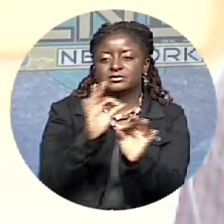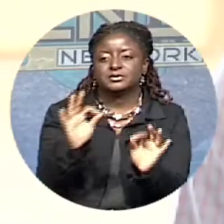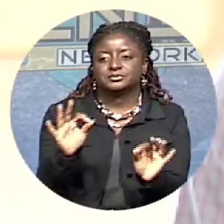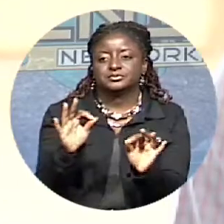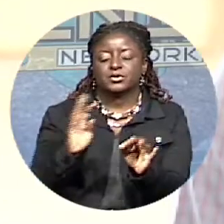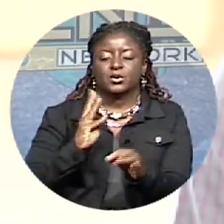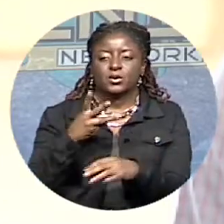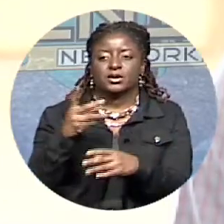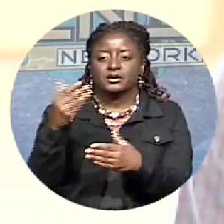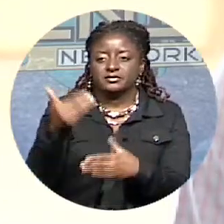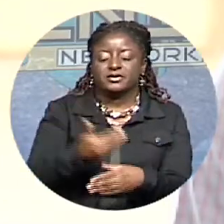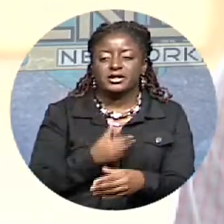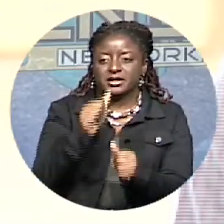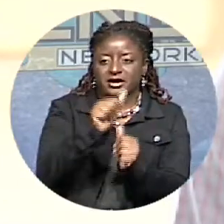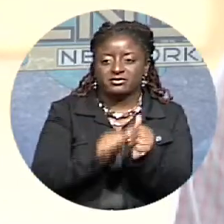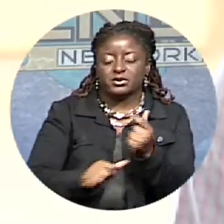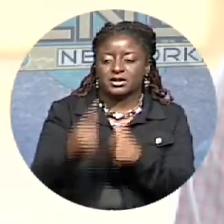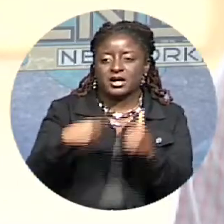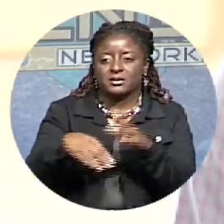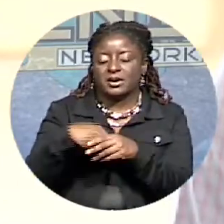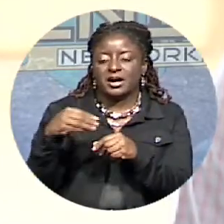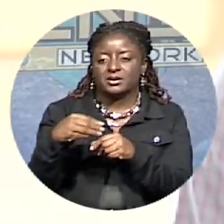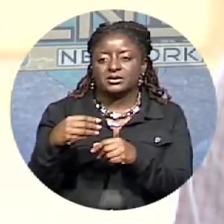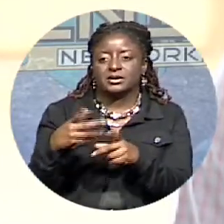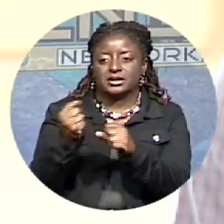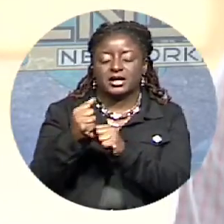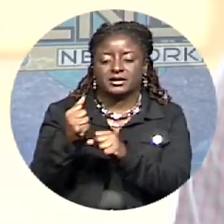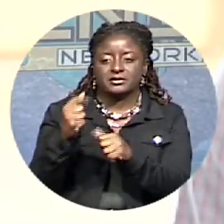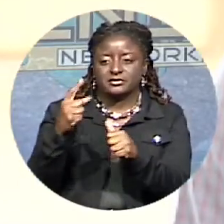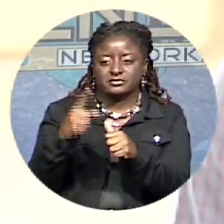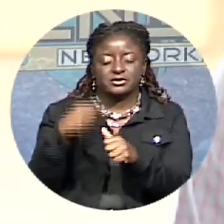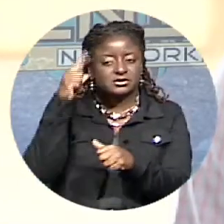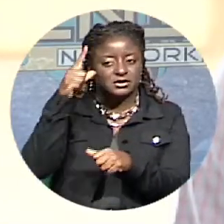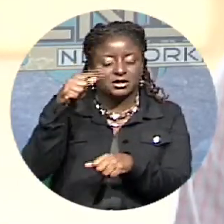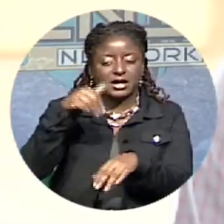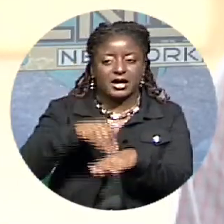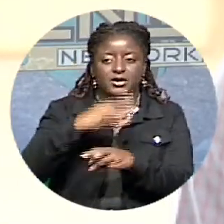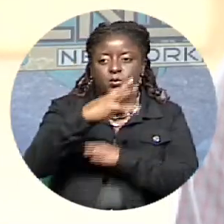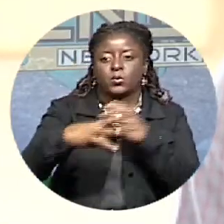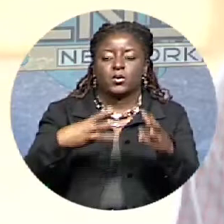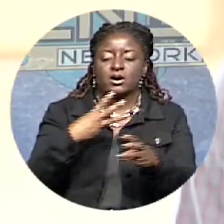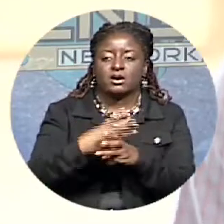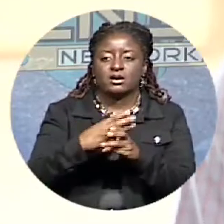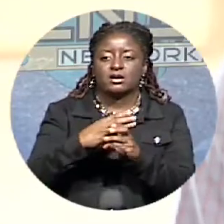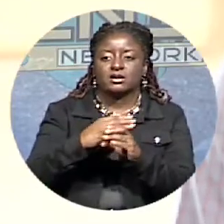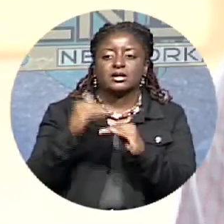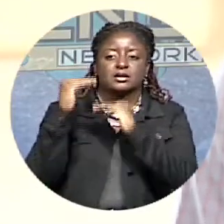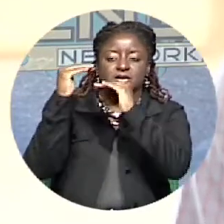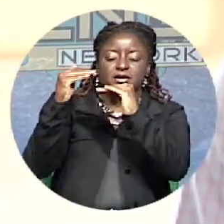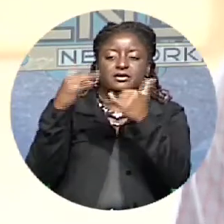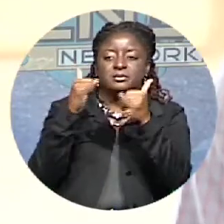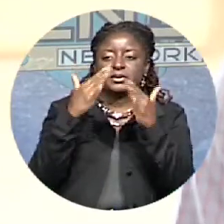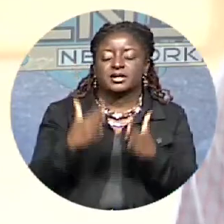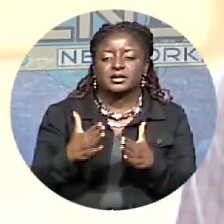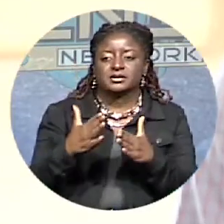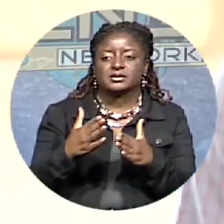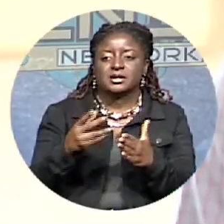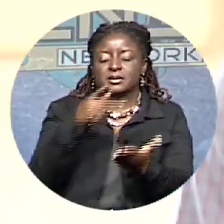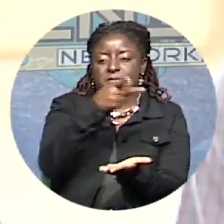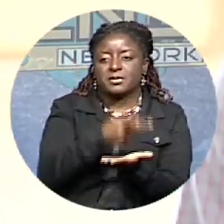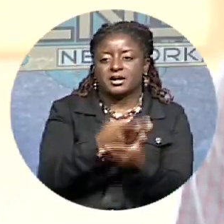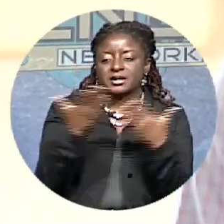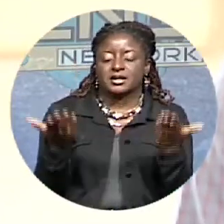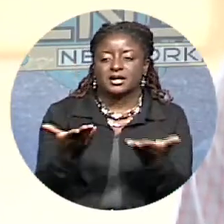we're inviting everybody to come out and get a first-hand look at these world-class players. We're going to have parking here on